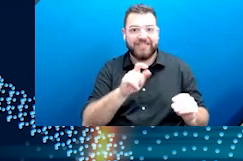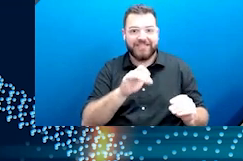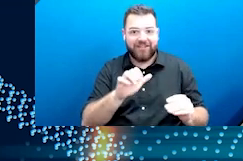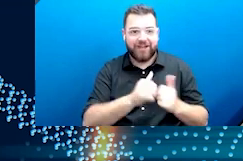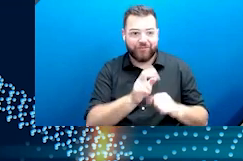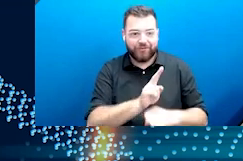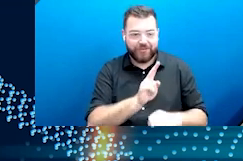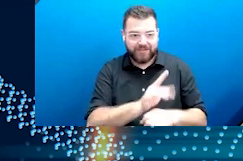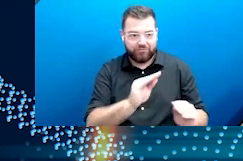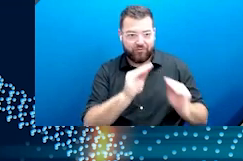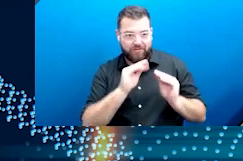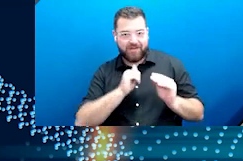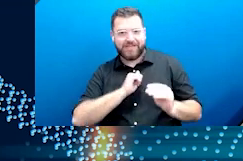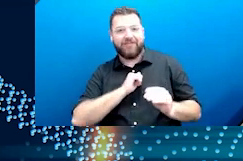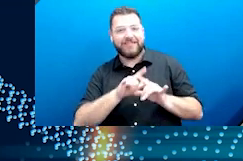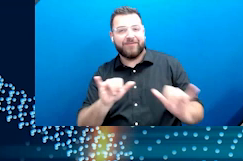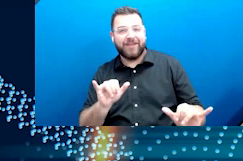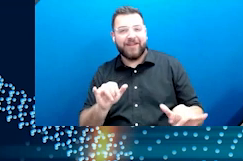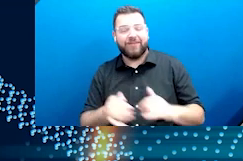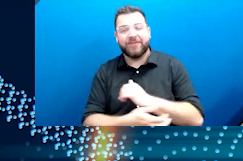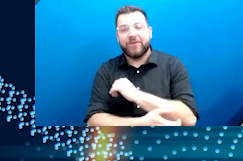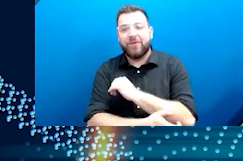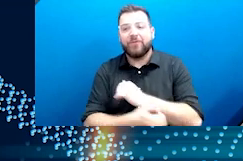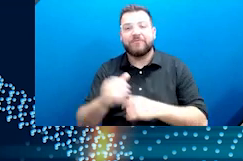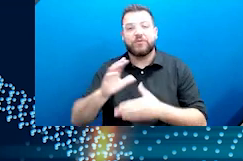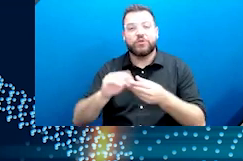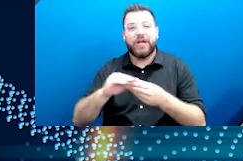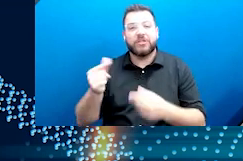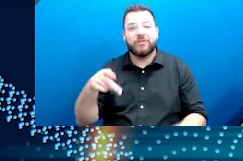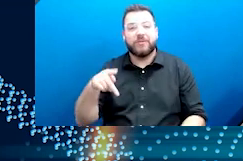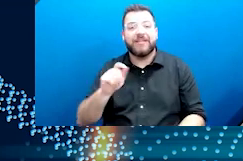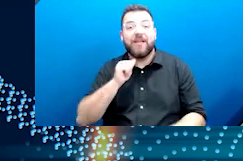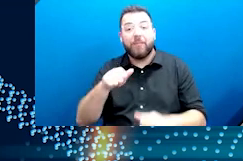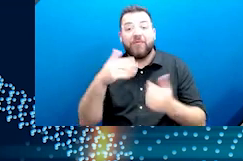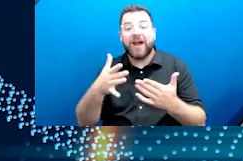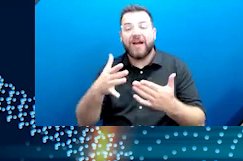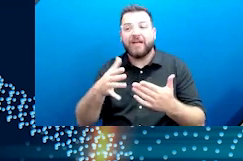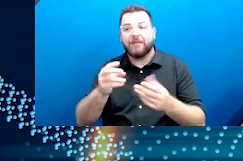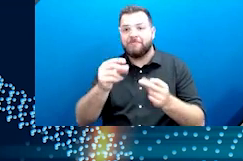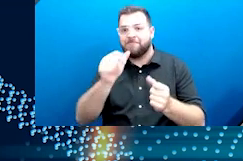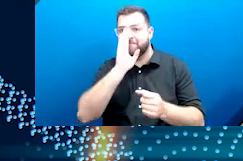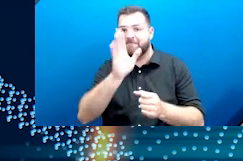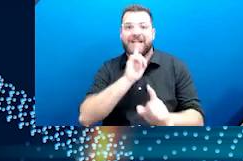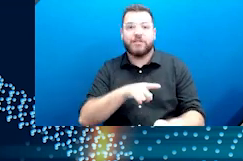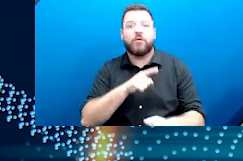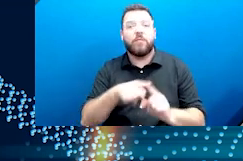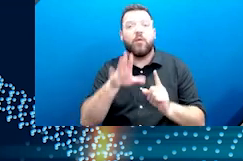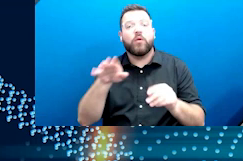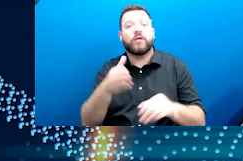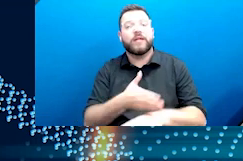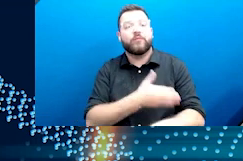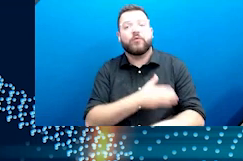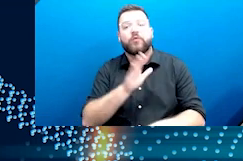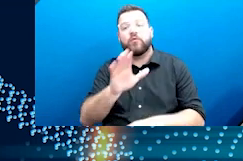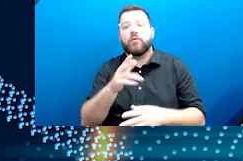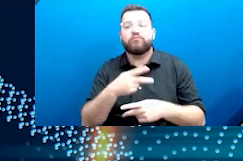becomes. It's not going to give you this great instant answer, but it will increase your productivity and instantly help you be able to understand